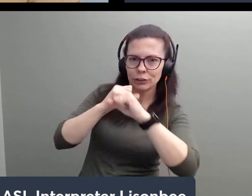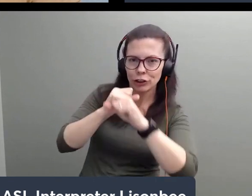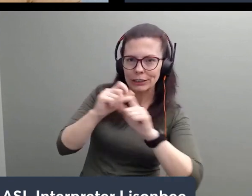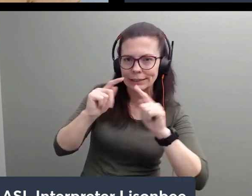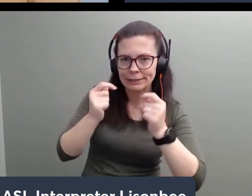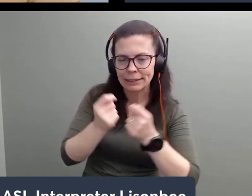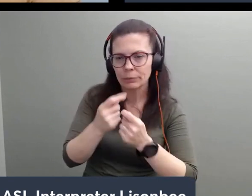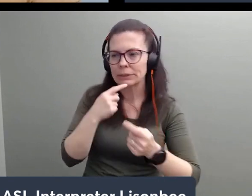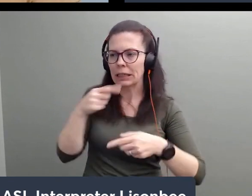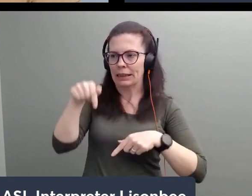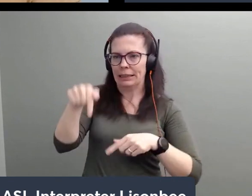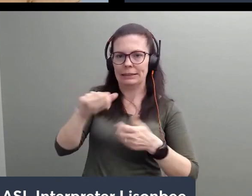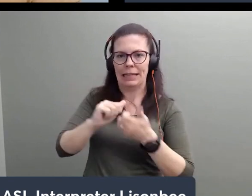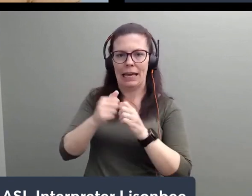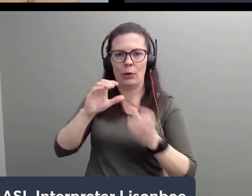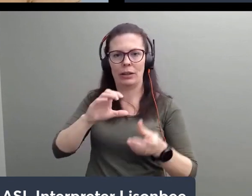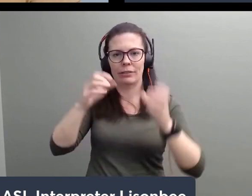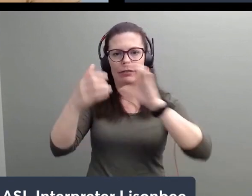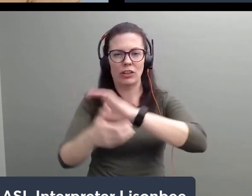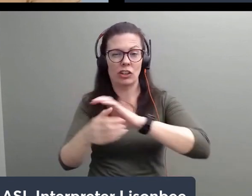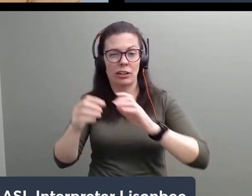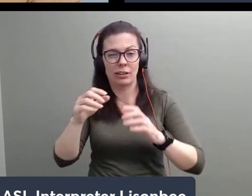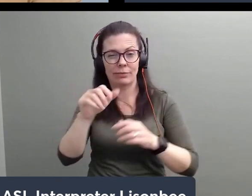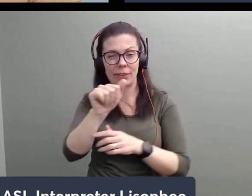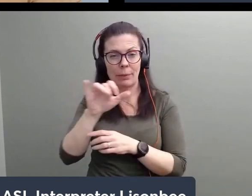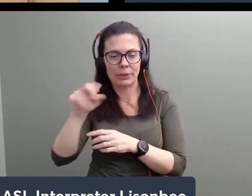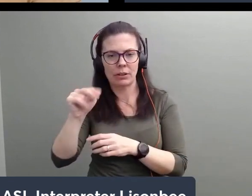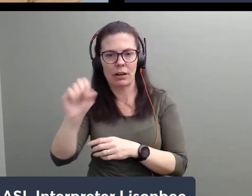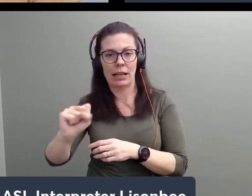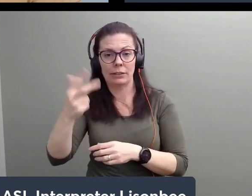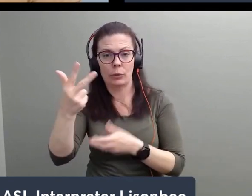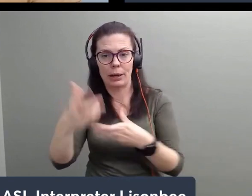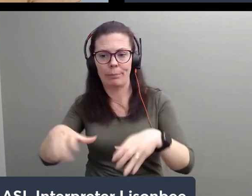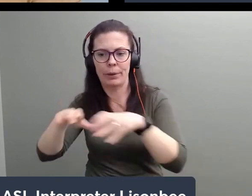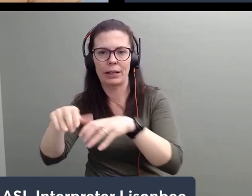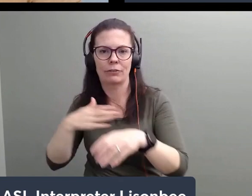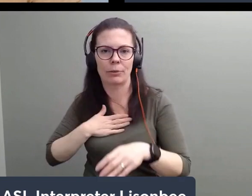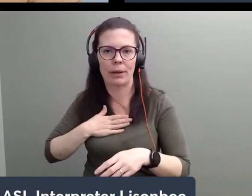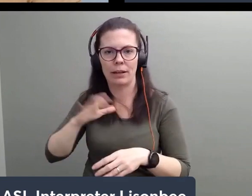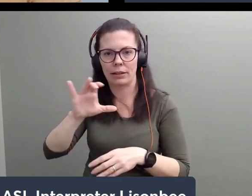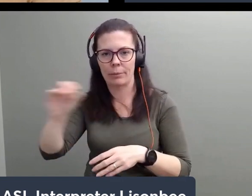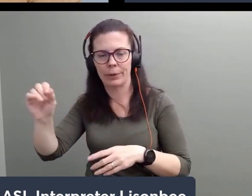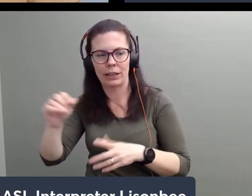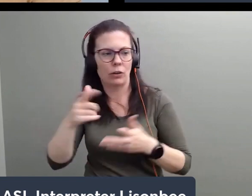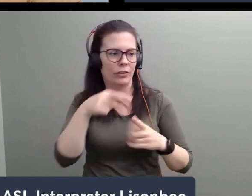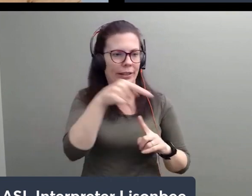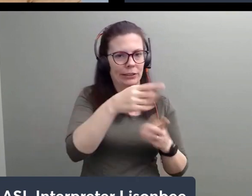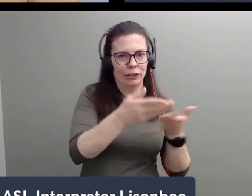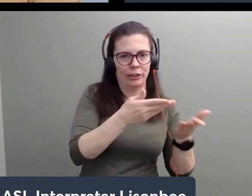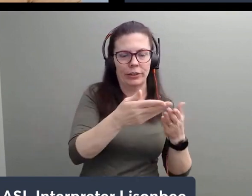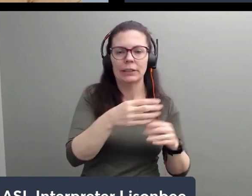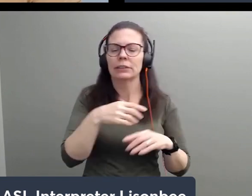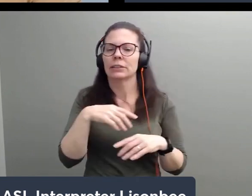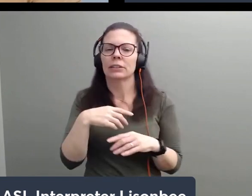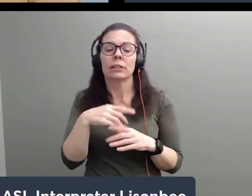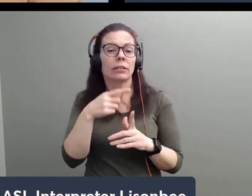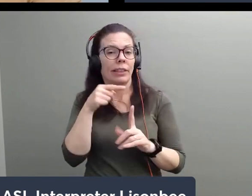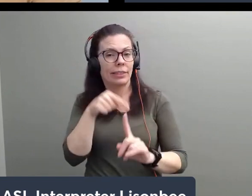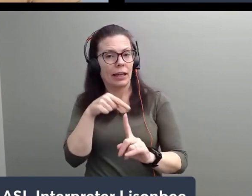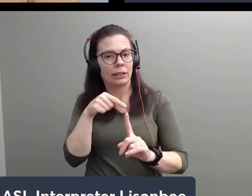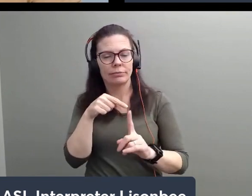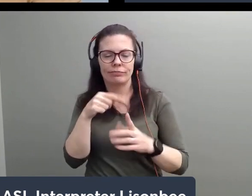want to configure Amazon S3 bucket in my company. This is how we want to configure this resource. So you basically have plain